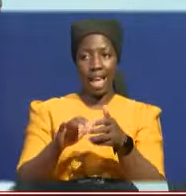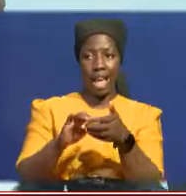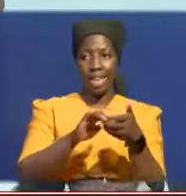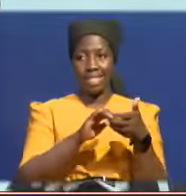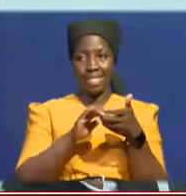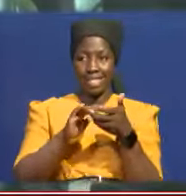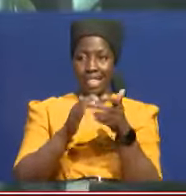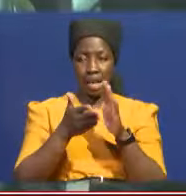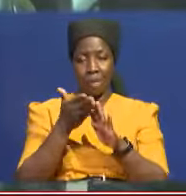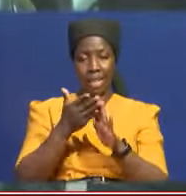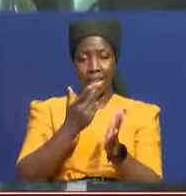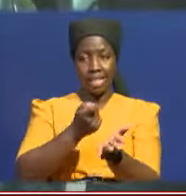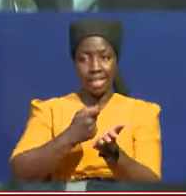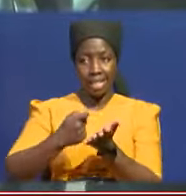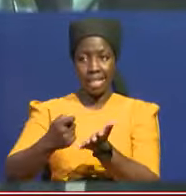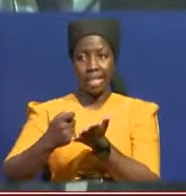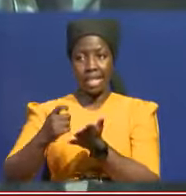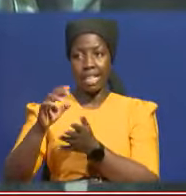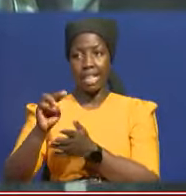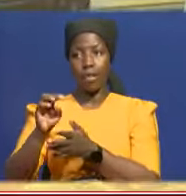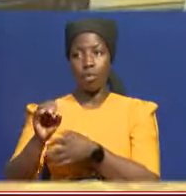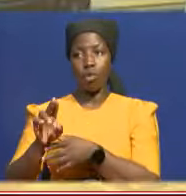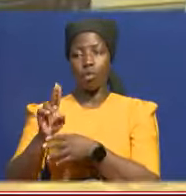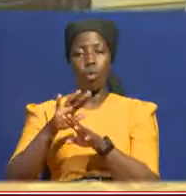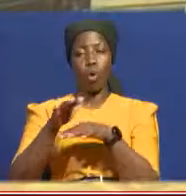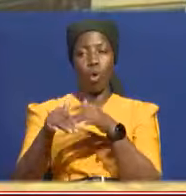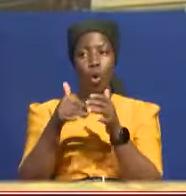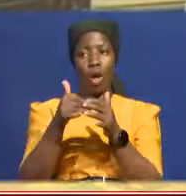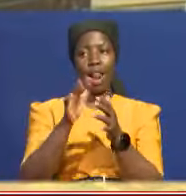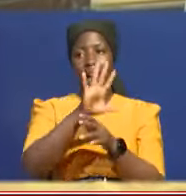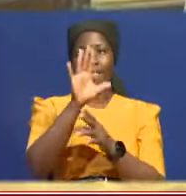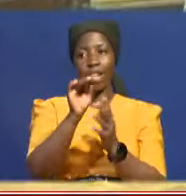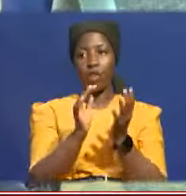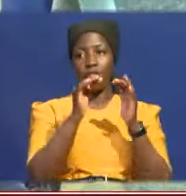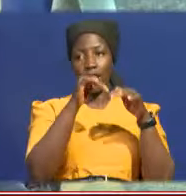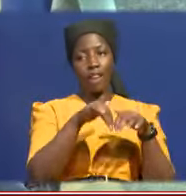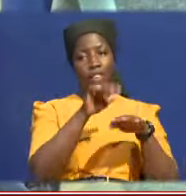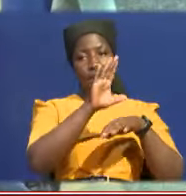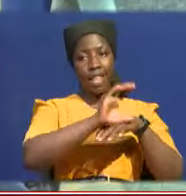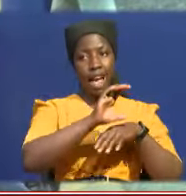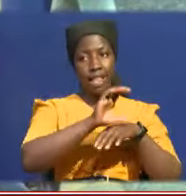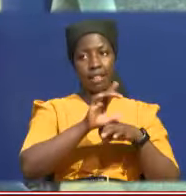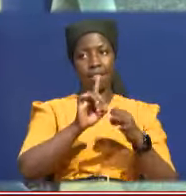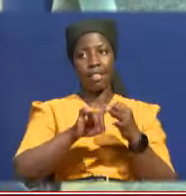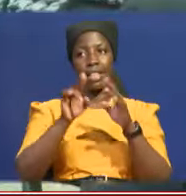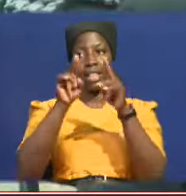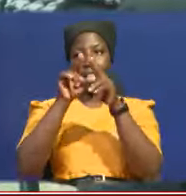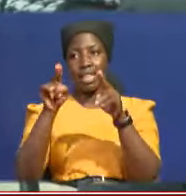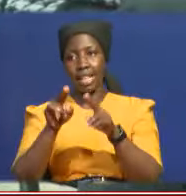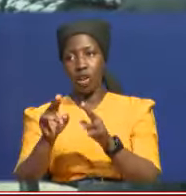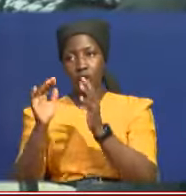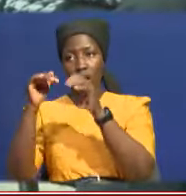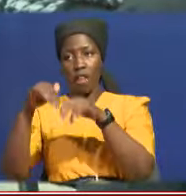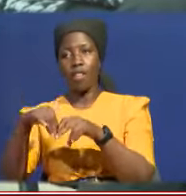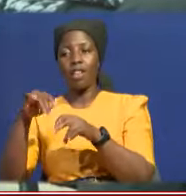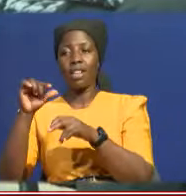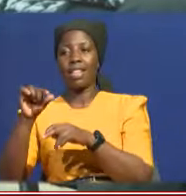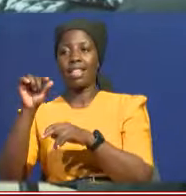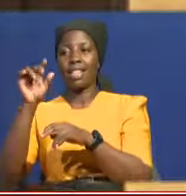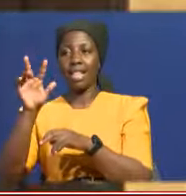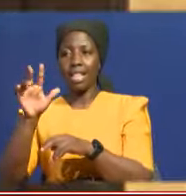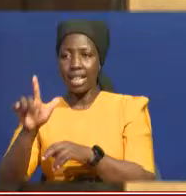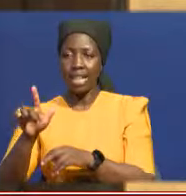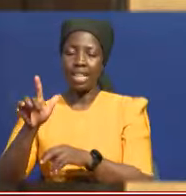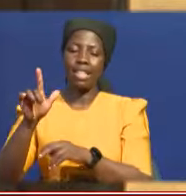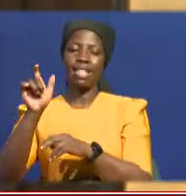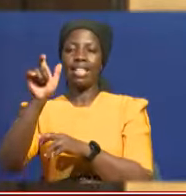signing of the MoU, the All African Conference of Churches and the International Conference on the Great Lakes Region committed to help